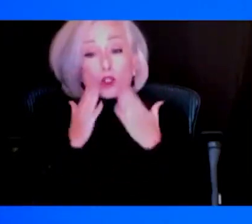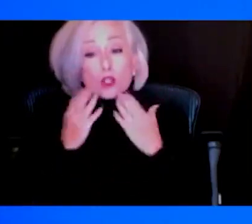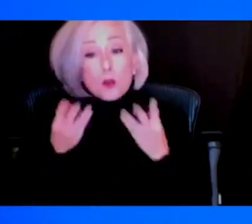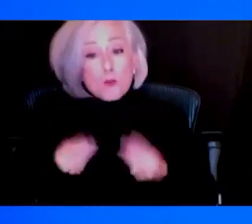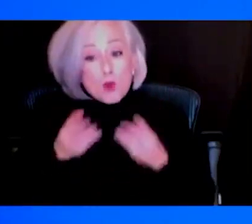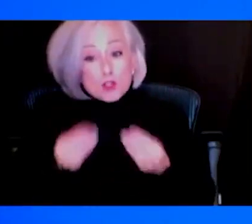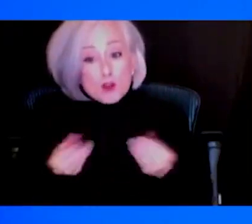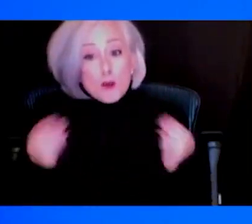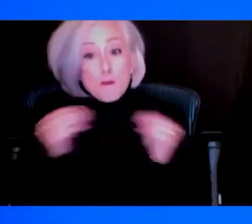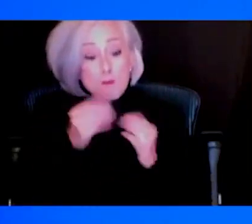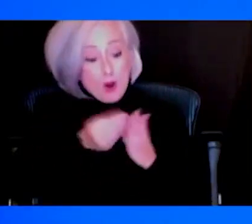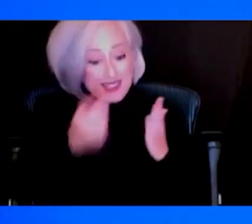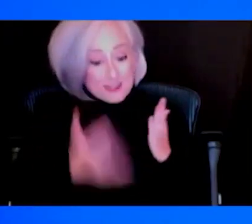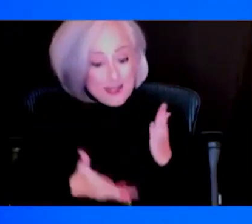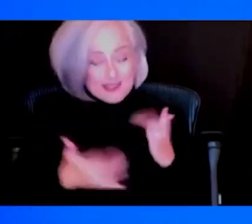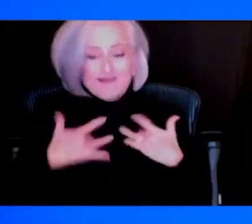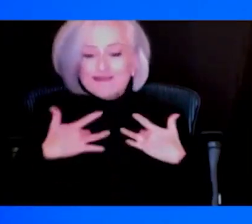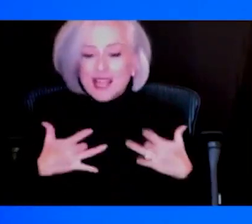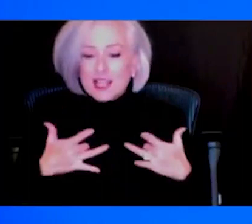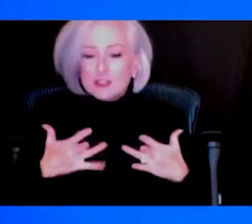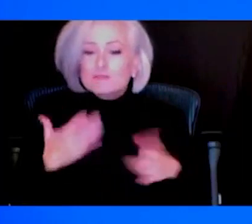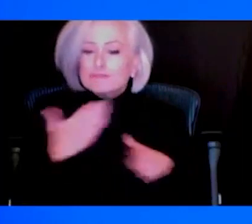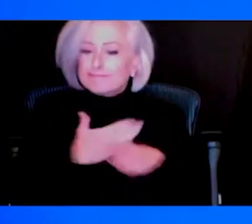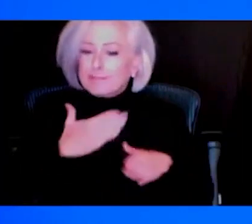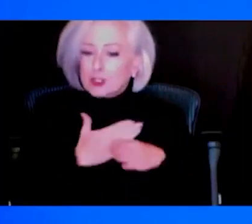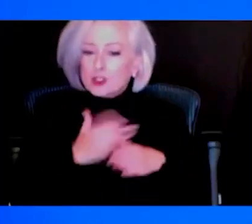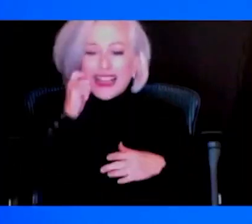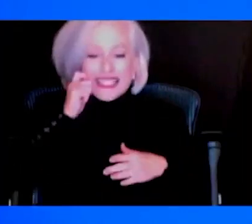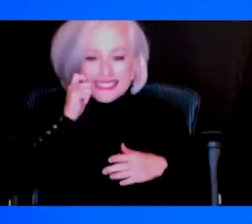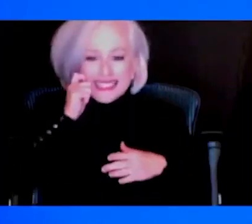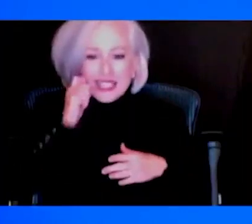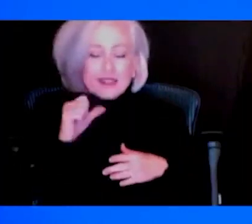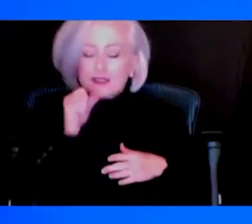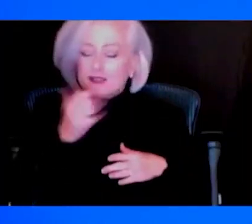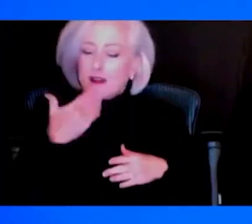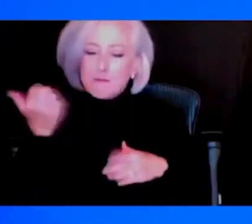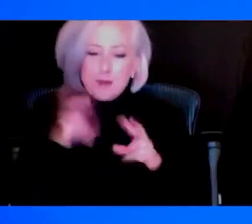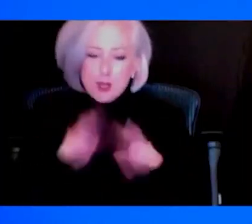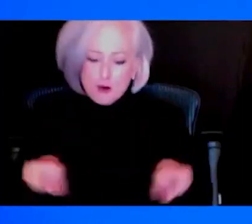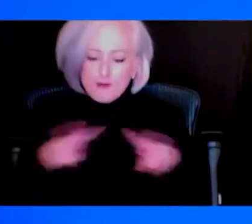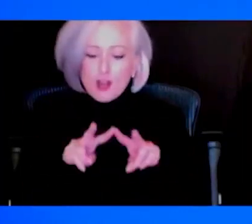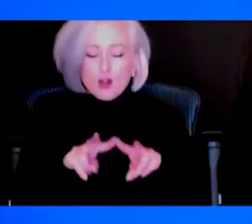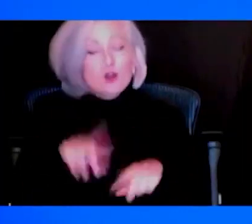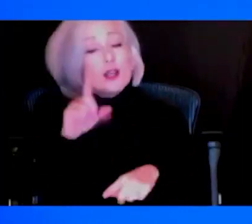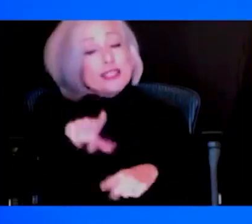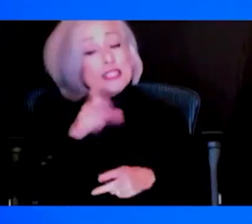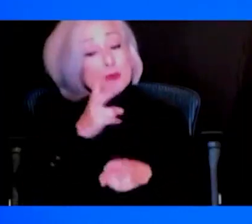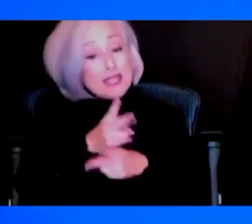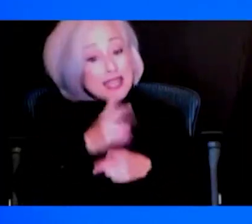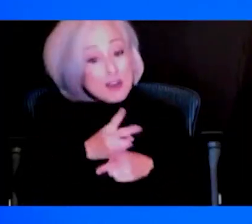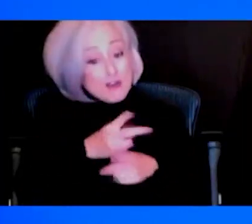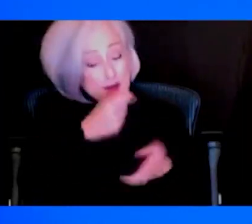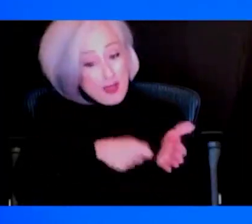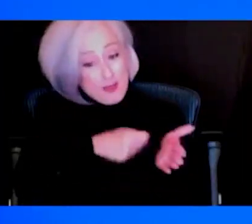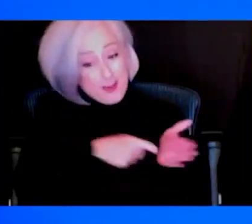it. It's not going to provide any more value. So you got to be careful about the price tag, and don't just think it's going